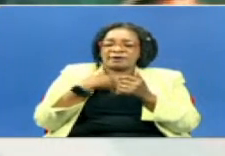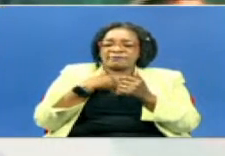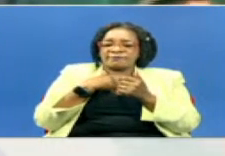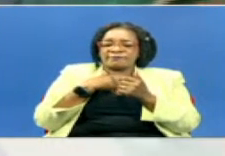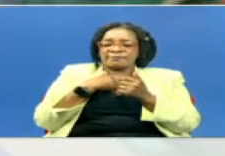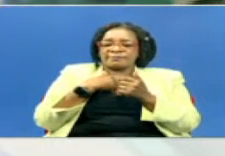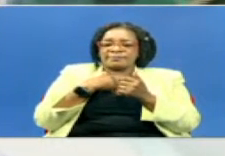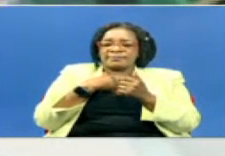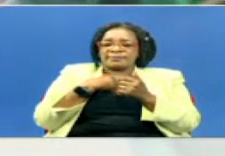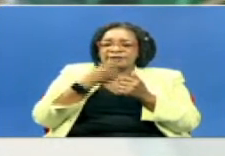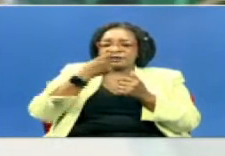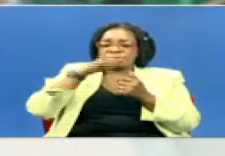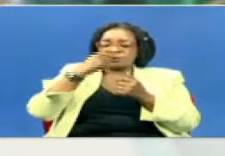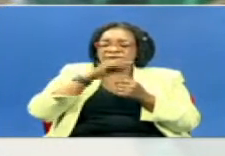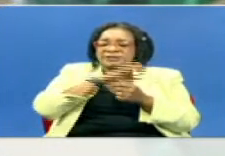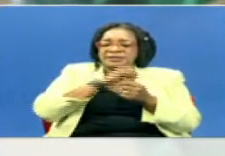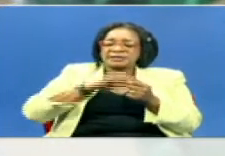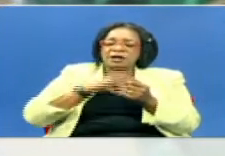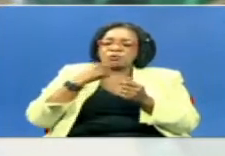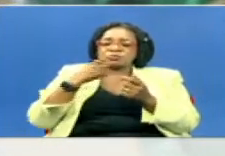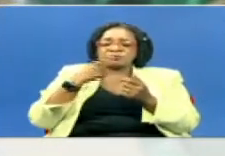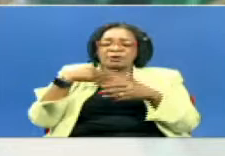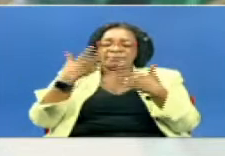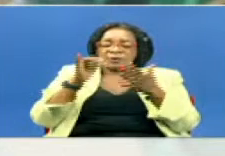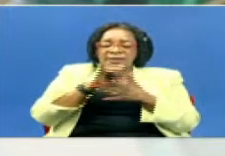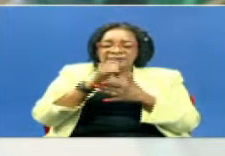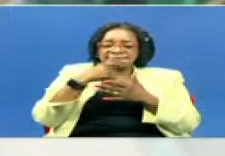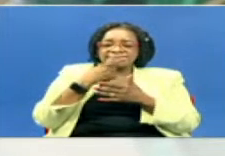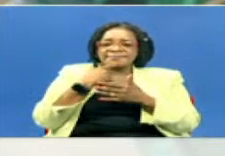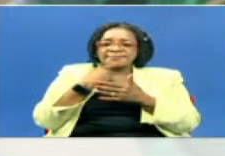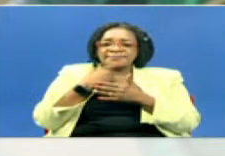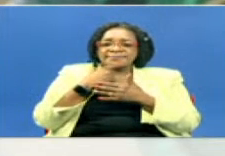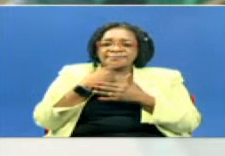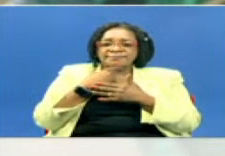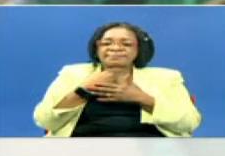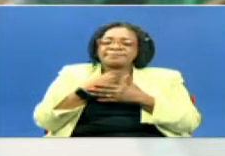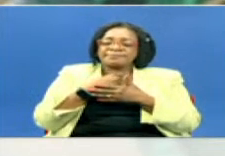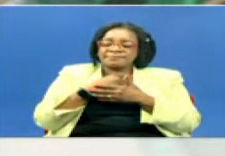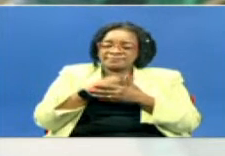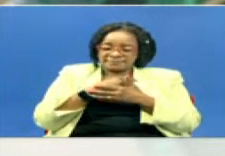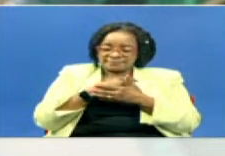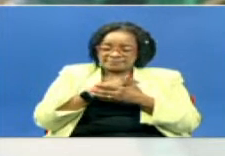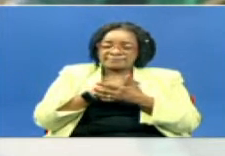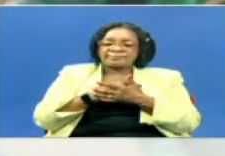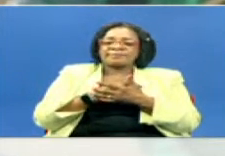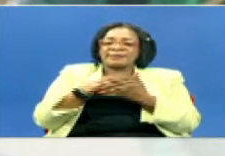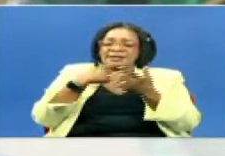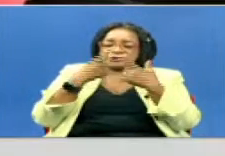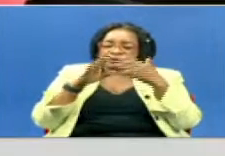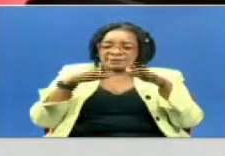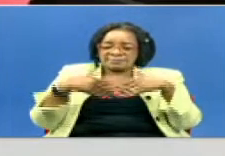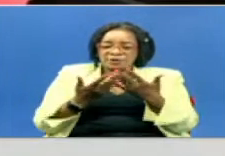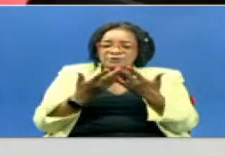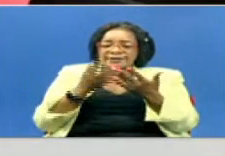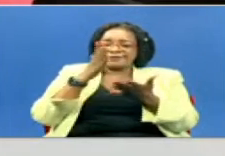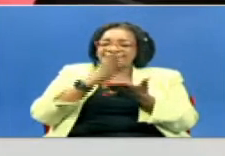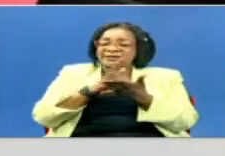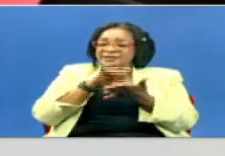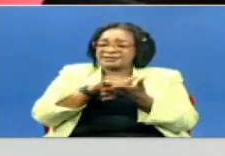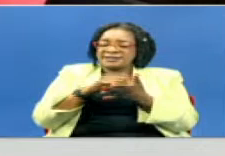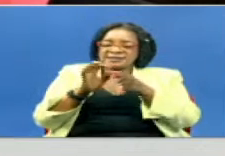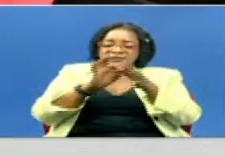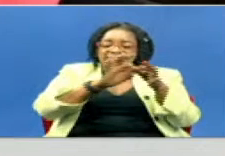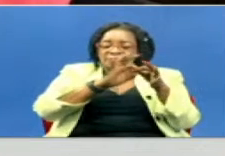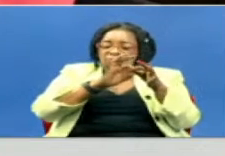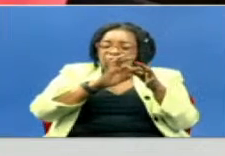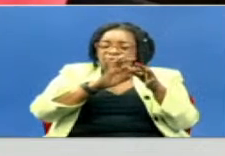Kitui senator who also spoke about this, saying that... He talked of sobriety. He talked about the fact that Azimio la Umoja,